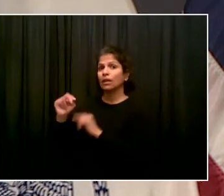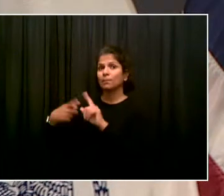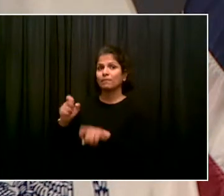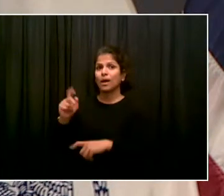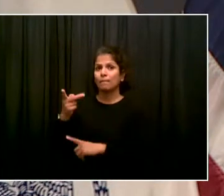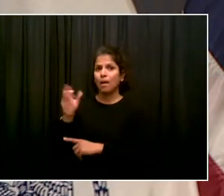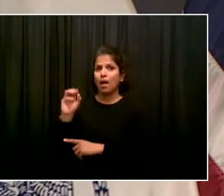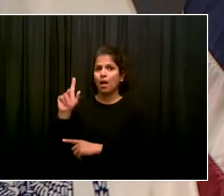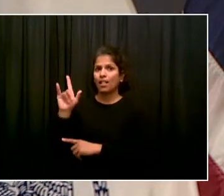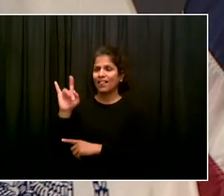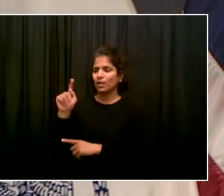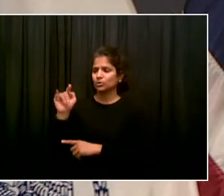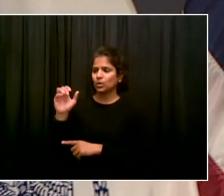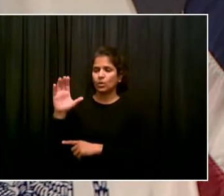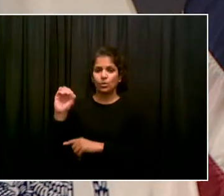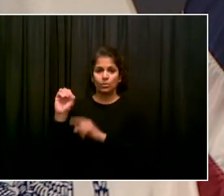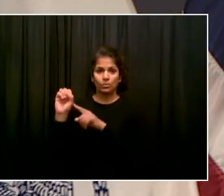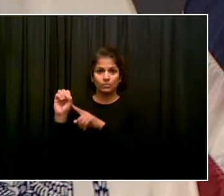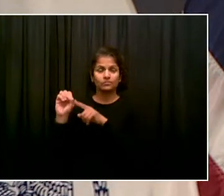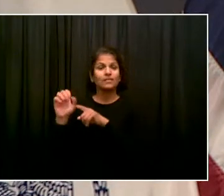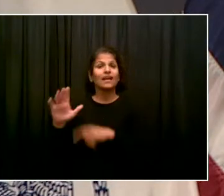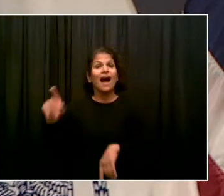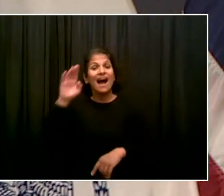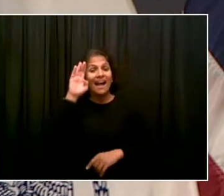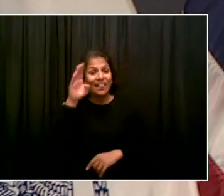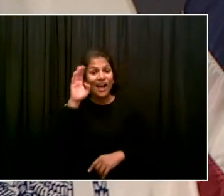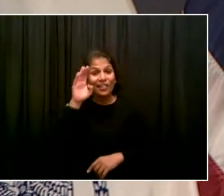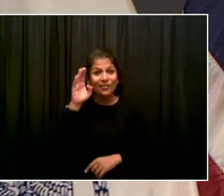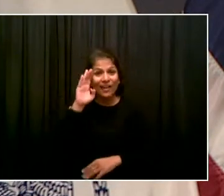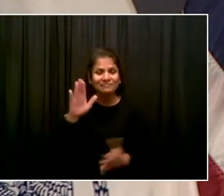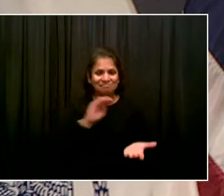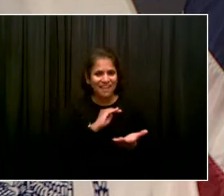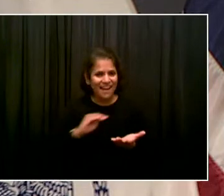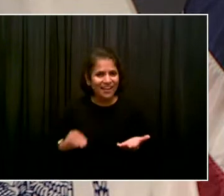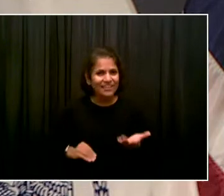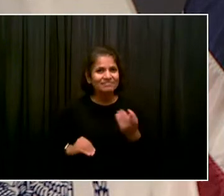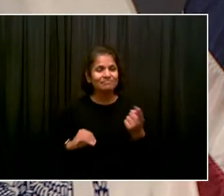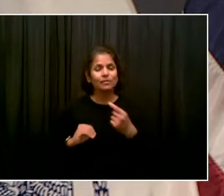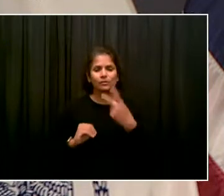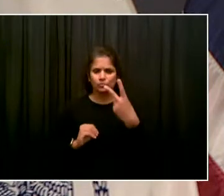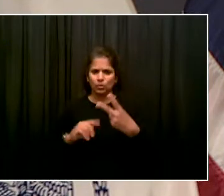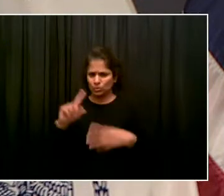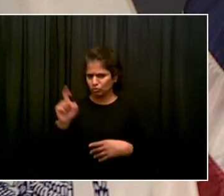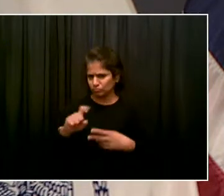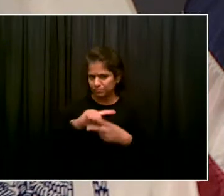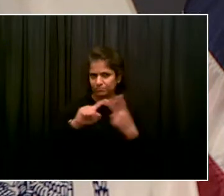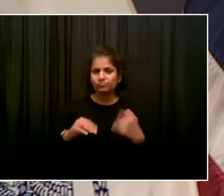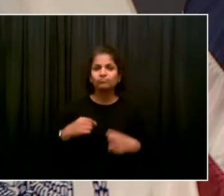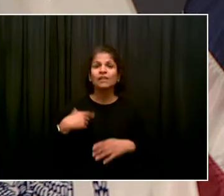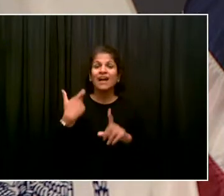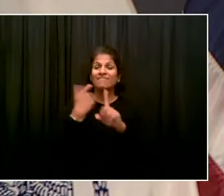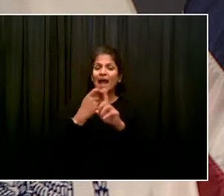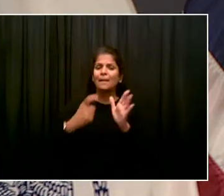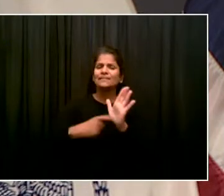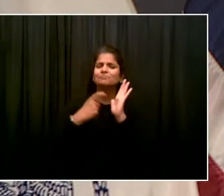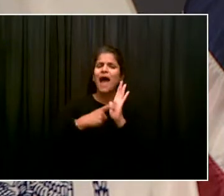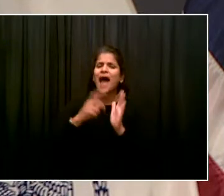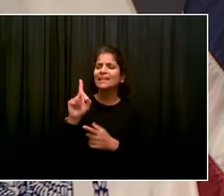question also about the vaccine mandate, the key to NYC enforcement.